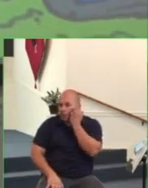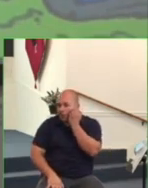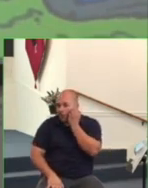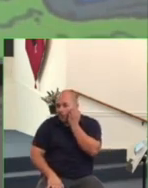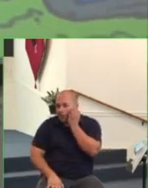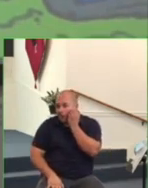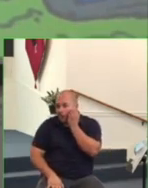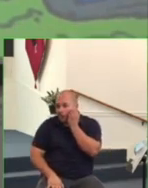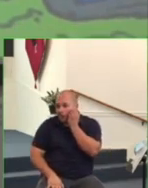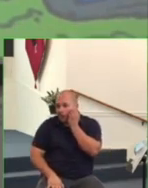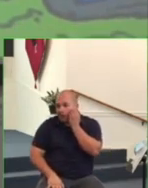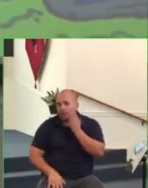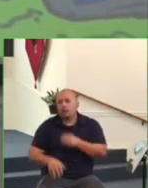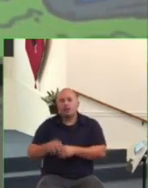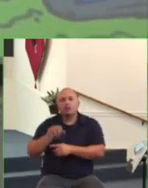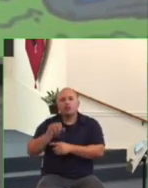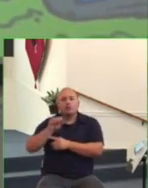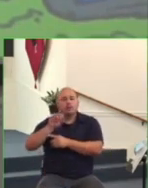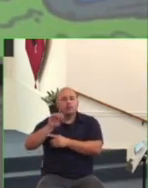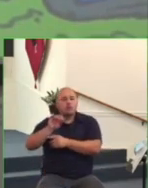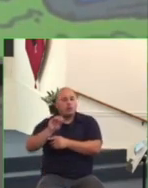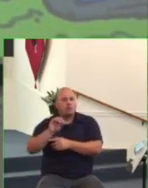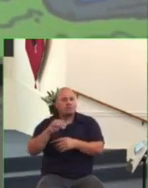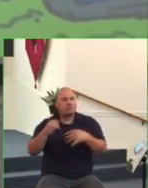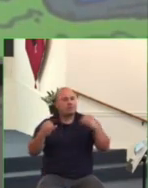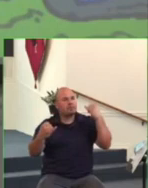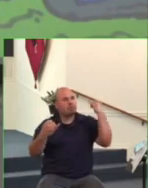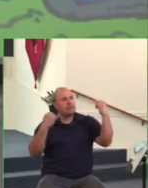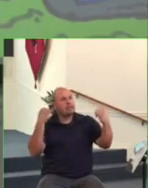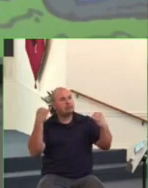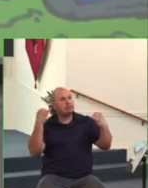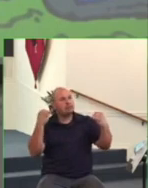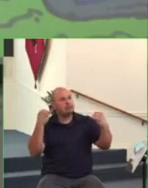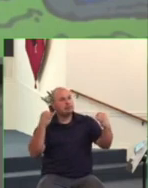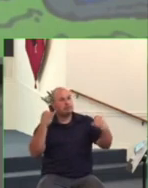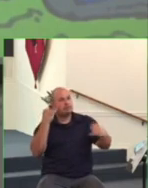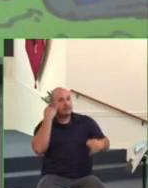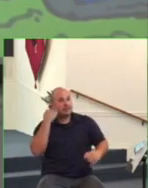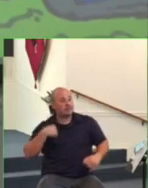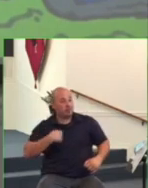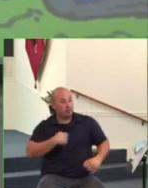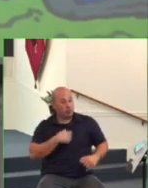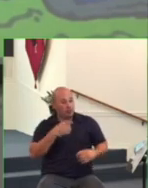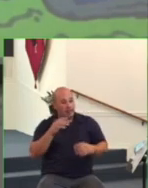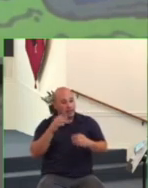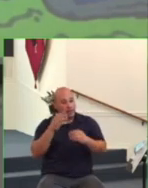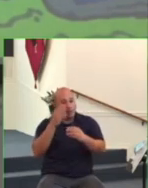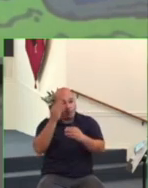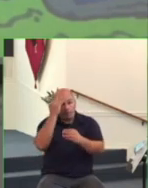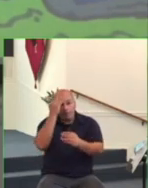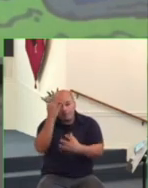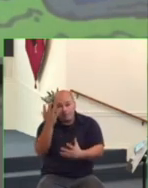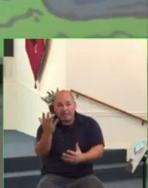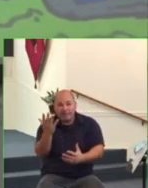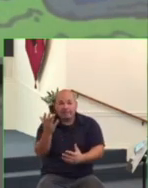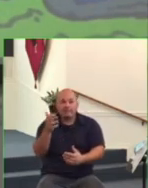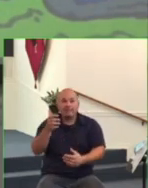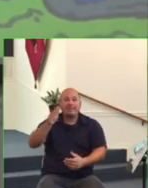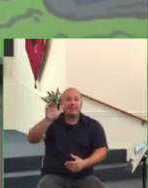So imagine what it would be like if we obeyed Jesus' teachings here in the sermon on the level place.